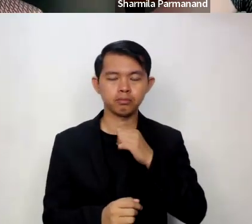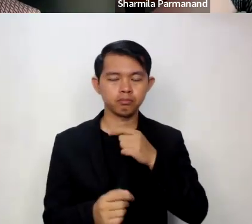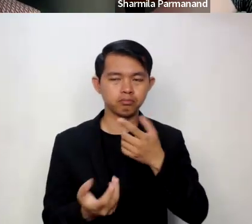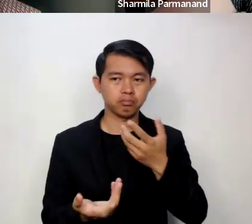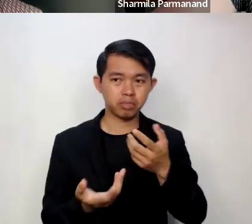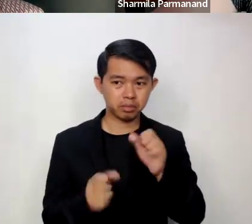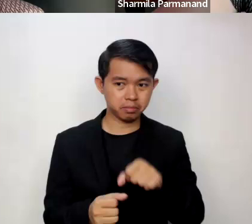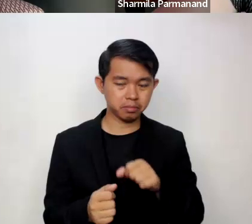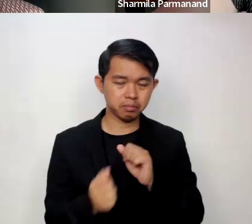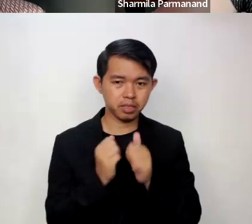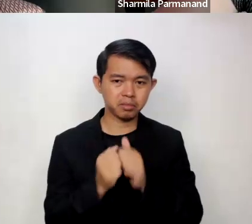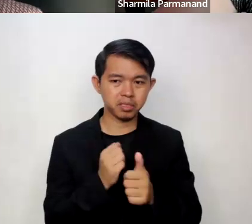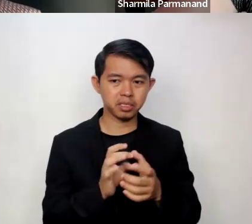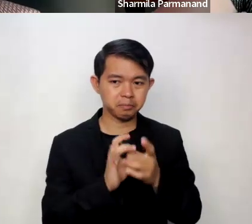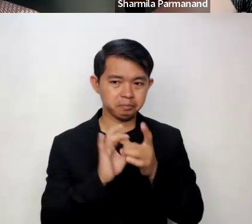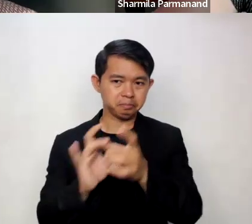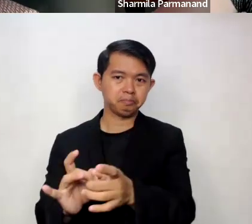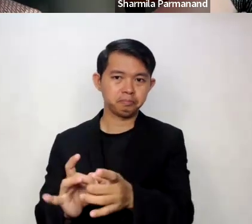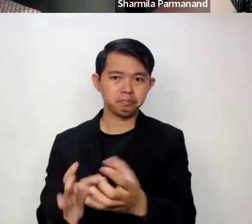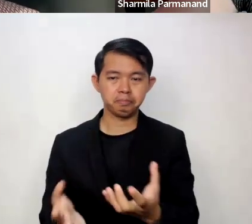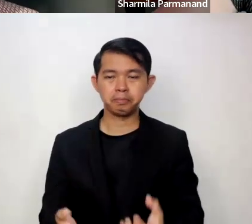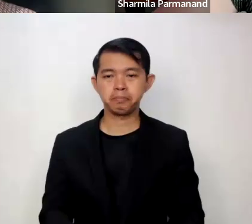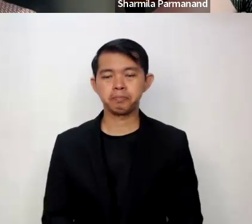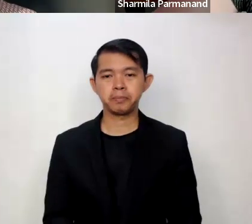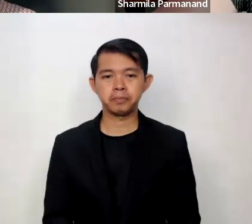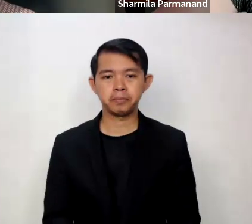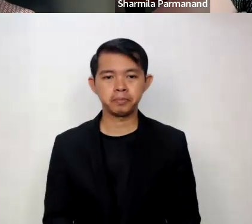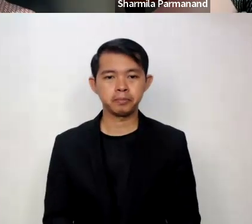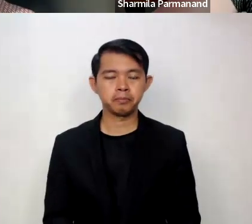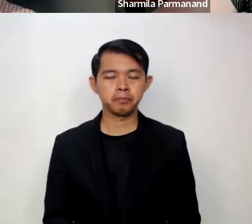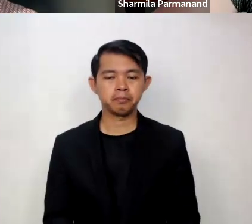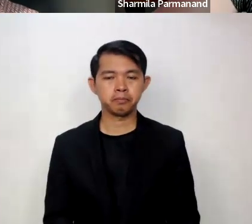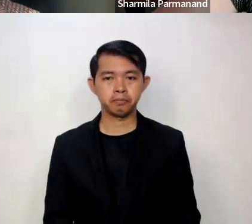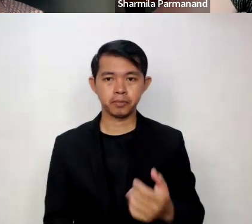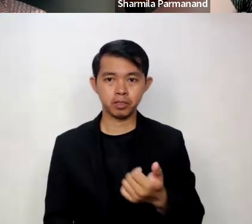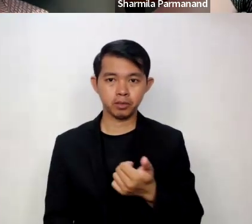relevant. Anyone who'd like to share?